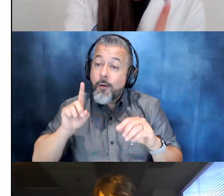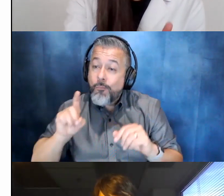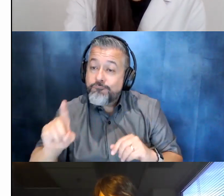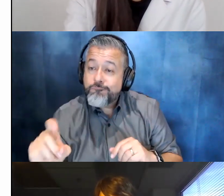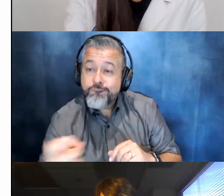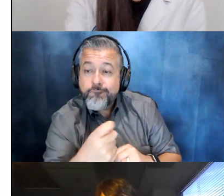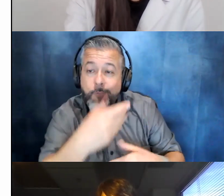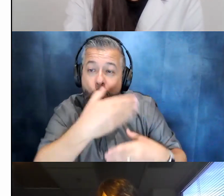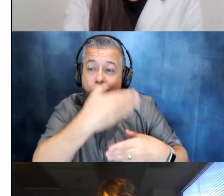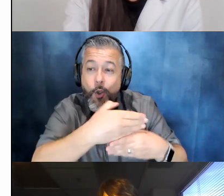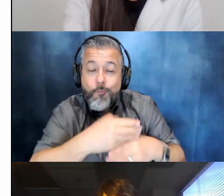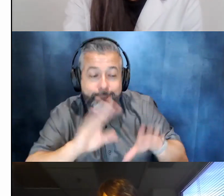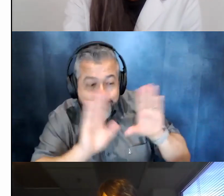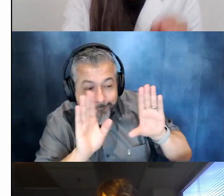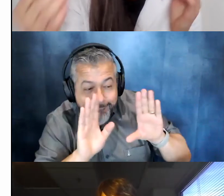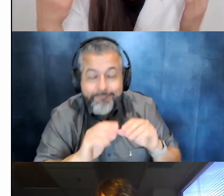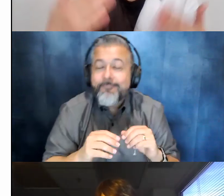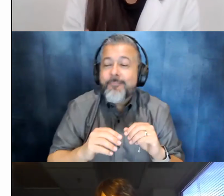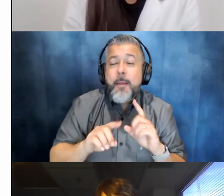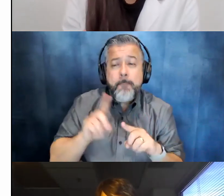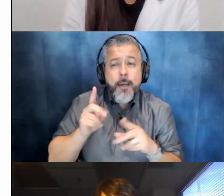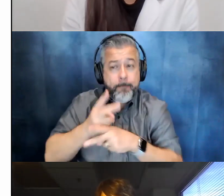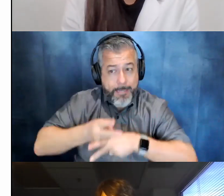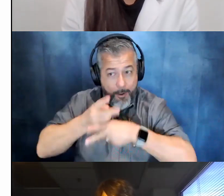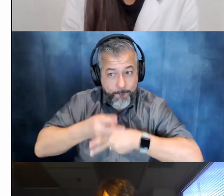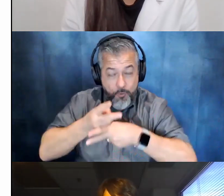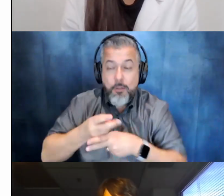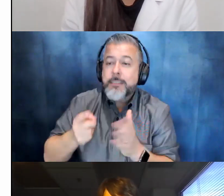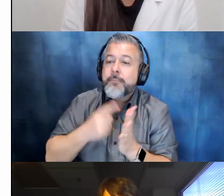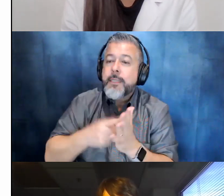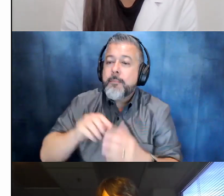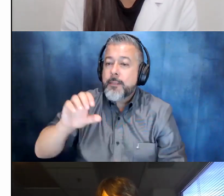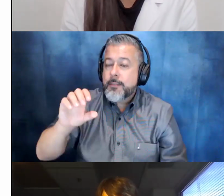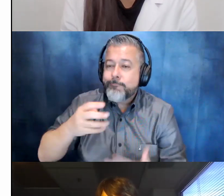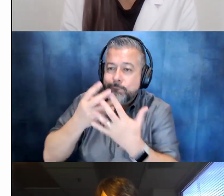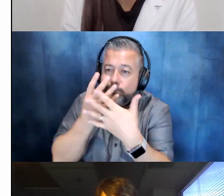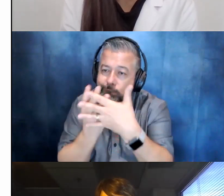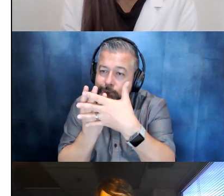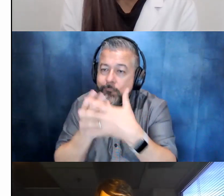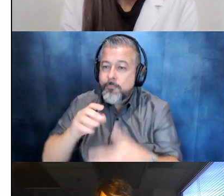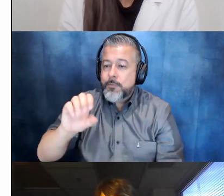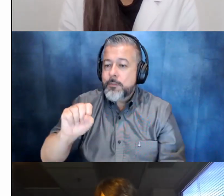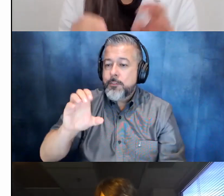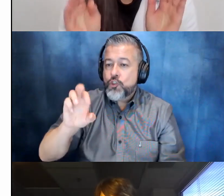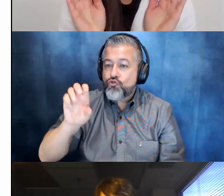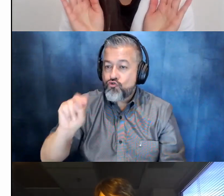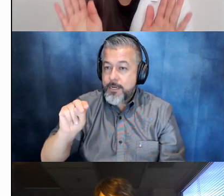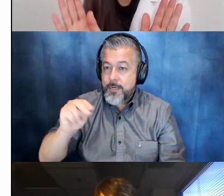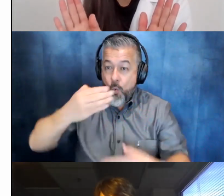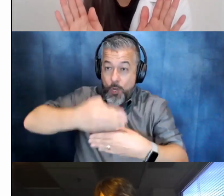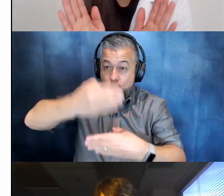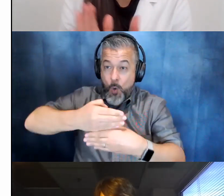You have to be careful with that because a screen on a window is not the same as a mask. So we